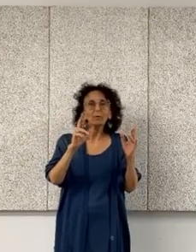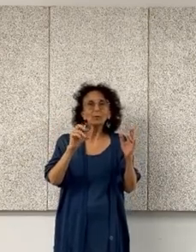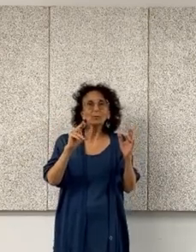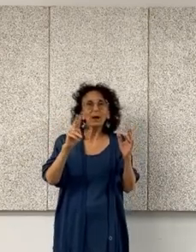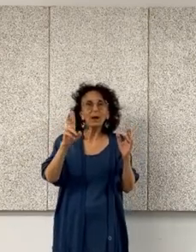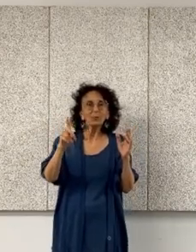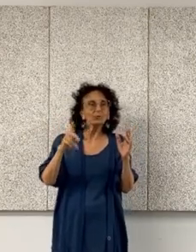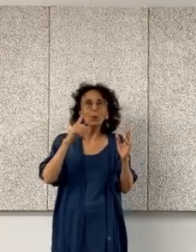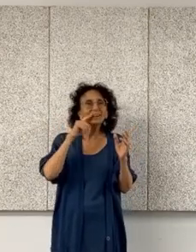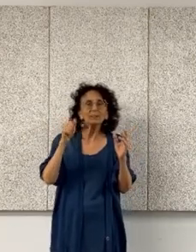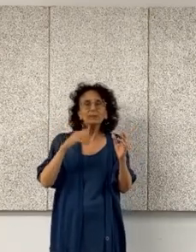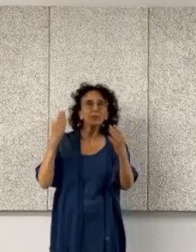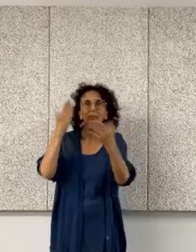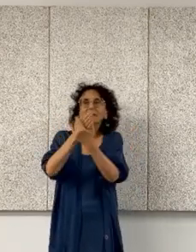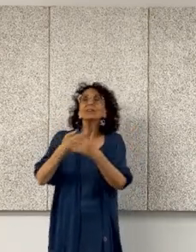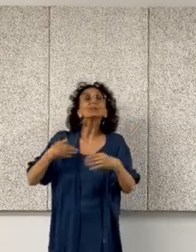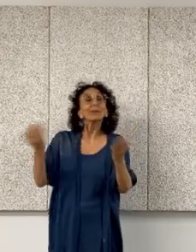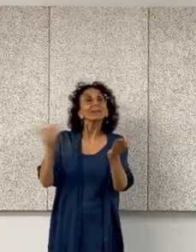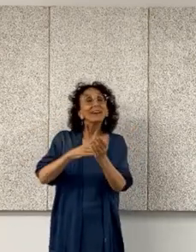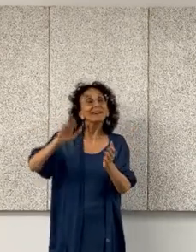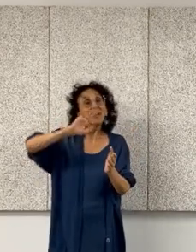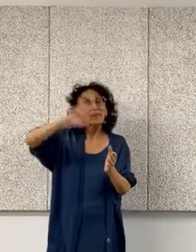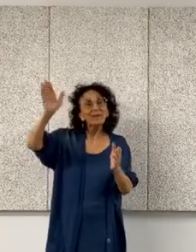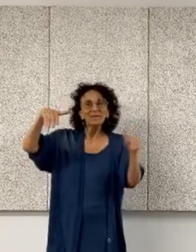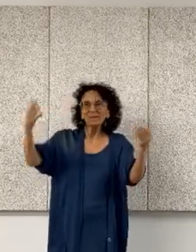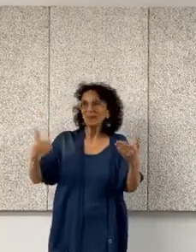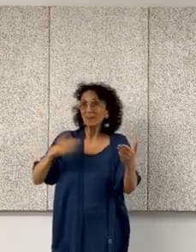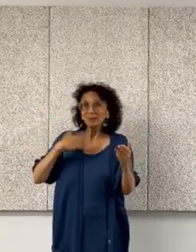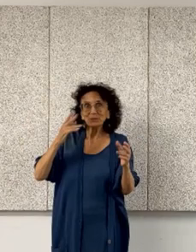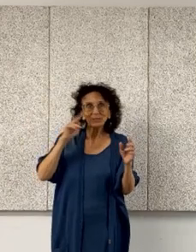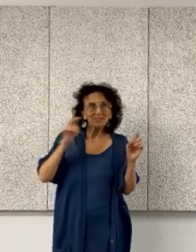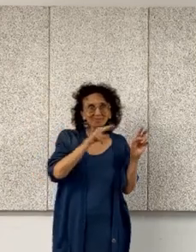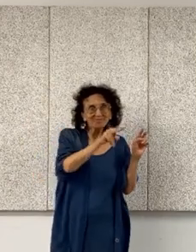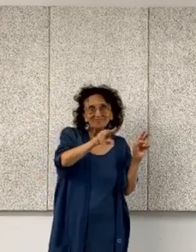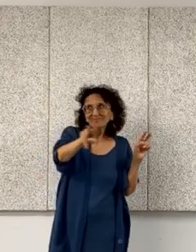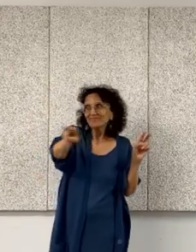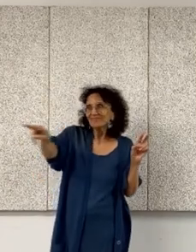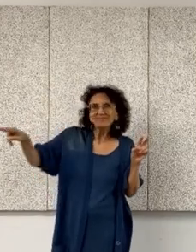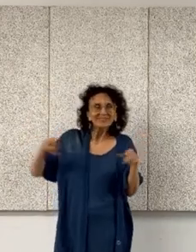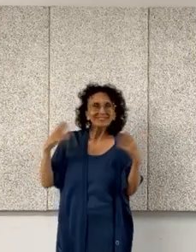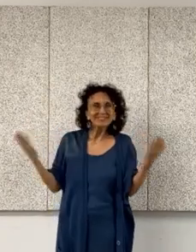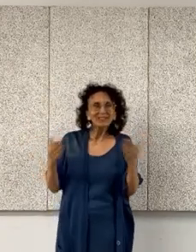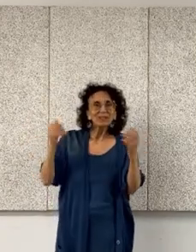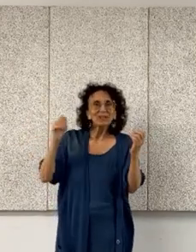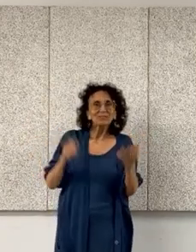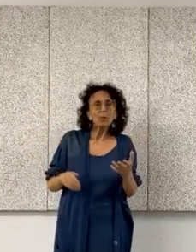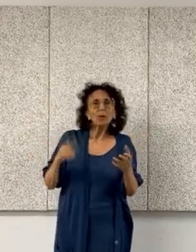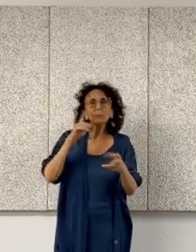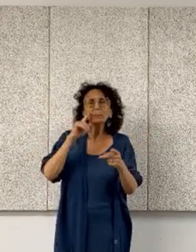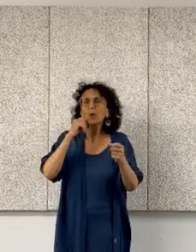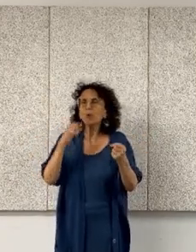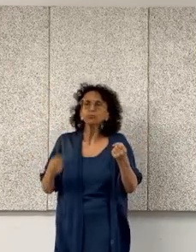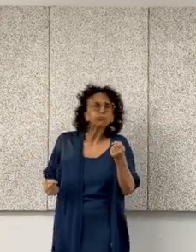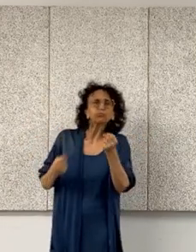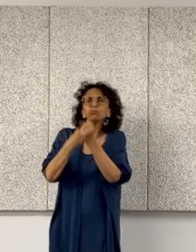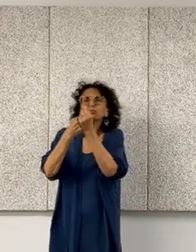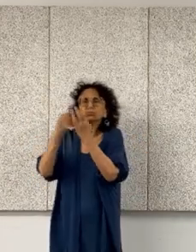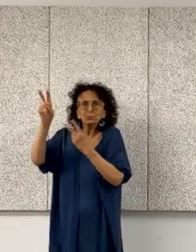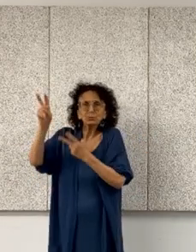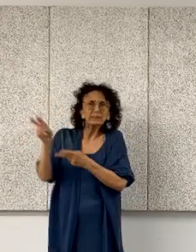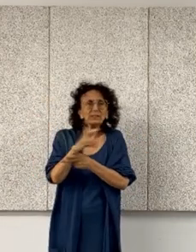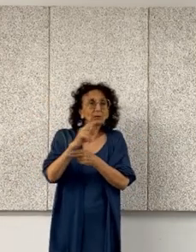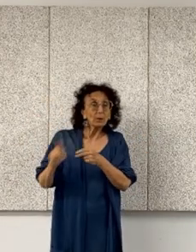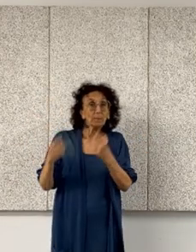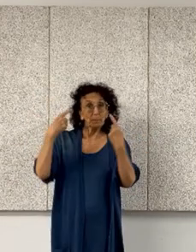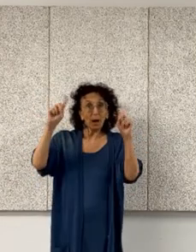hard. Again, hello, welcome. I'm happy to see all of you here for the Champions of Transition panel. This is our first panel discussion